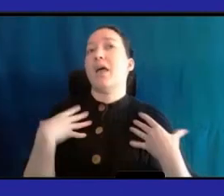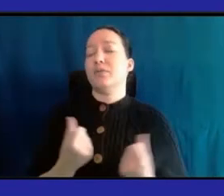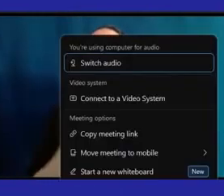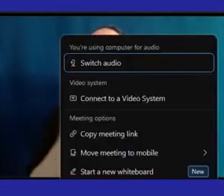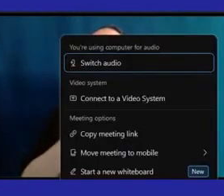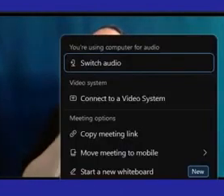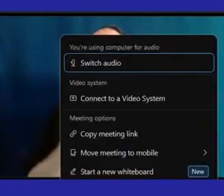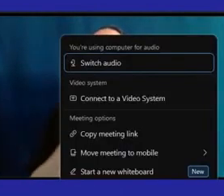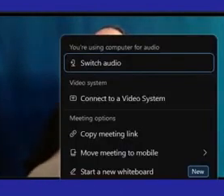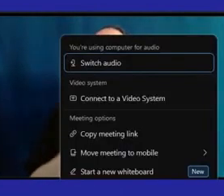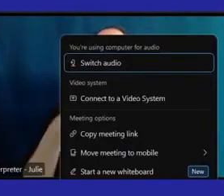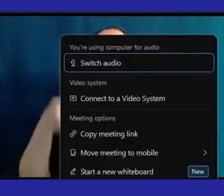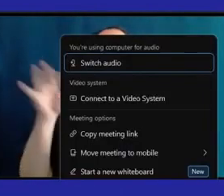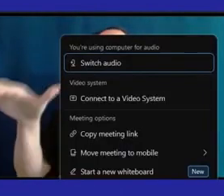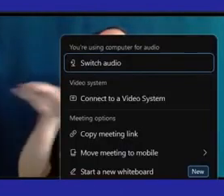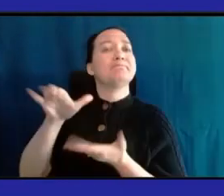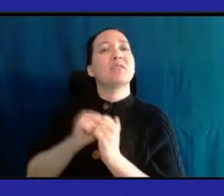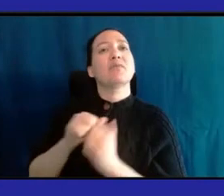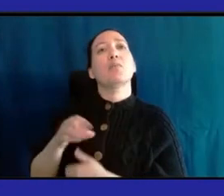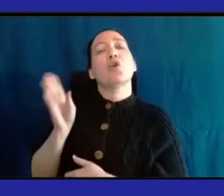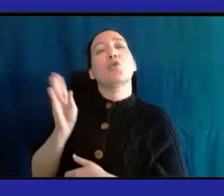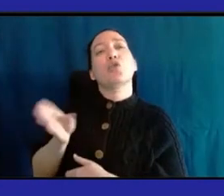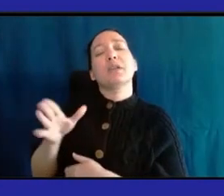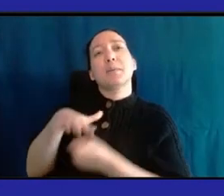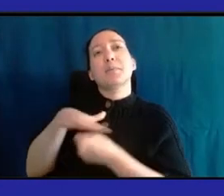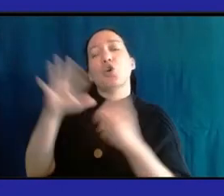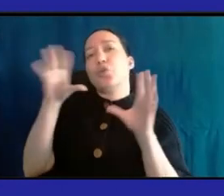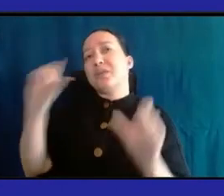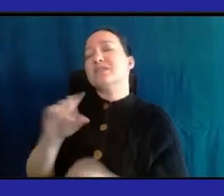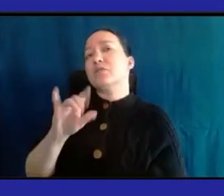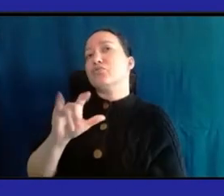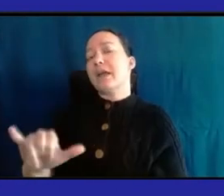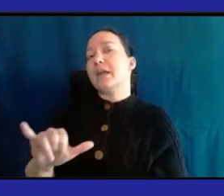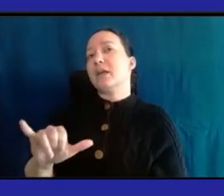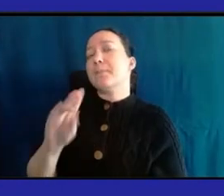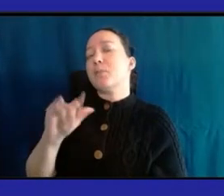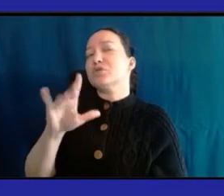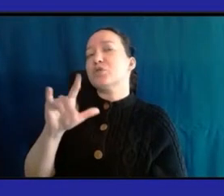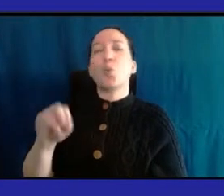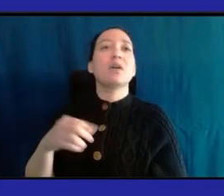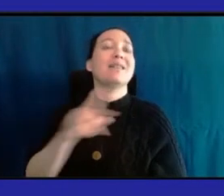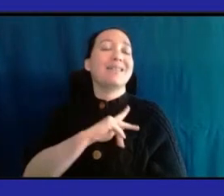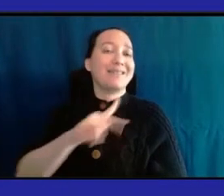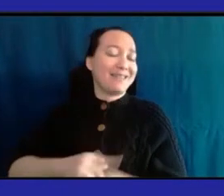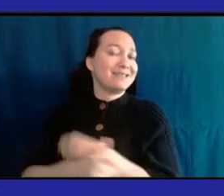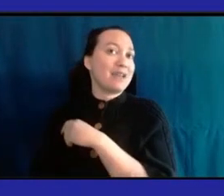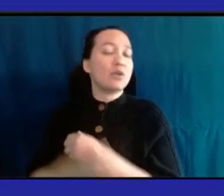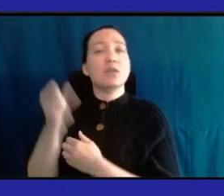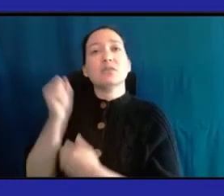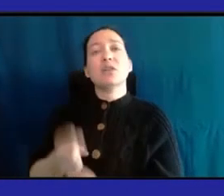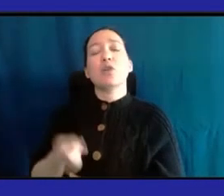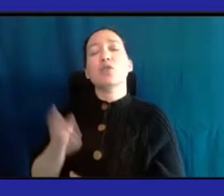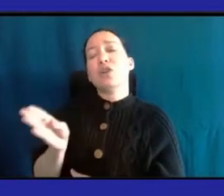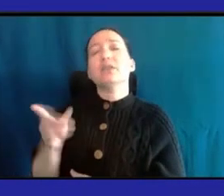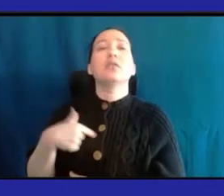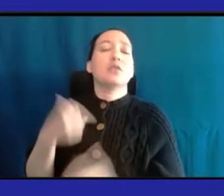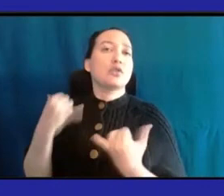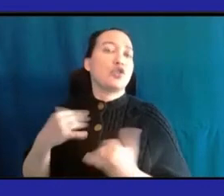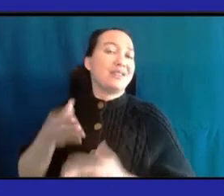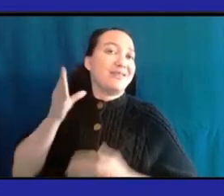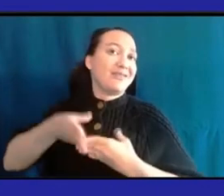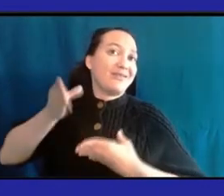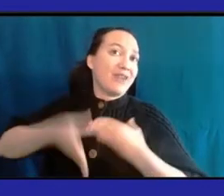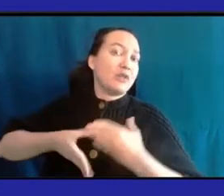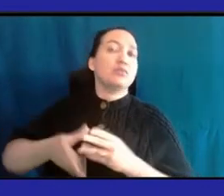capital contribution from our Brooklyn Borough President Reynoso. Similar projects at Kings County and at South Brooklyn are currently in the final stages of